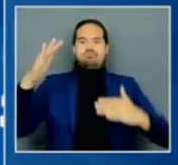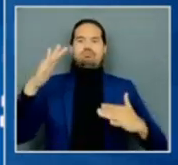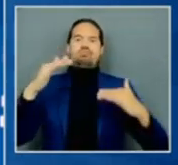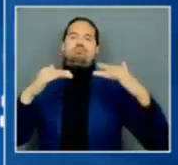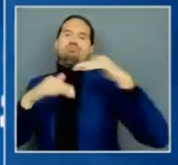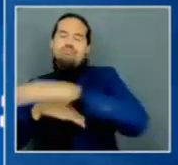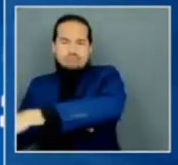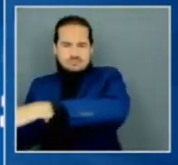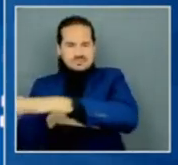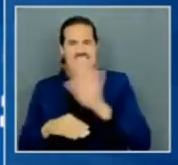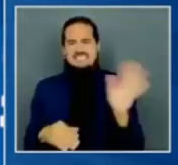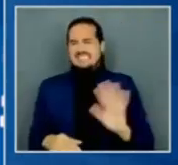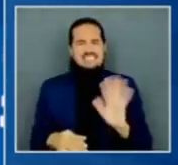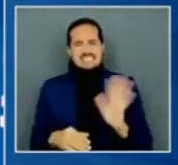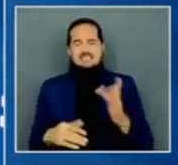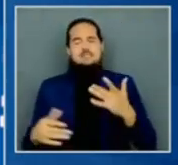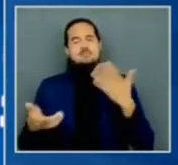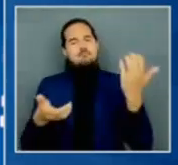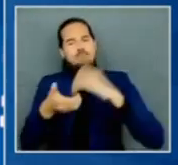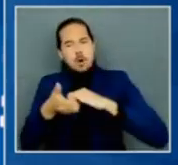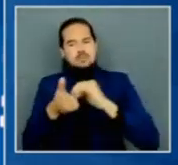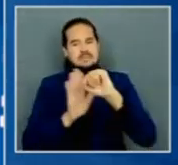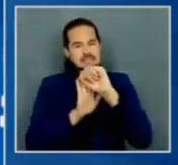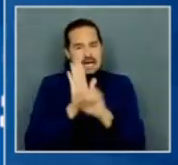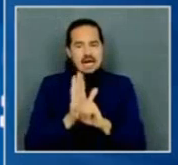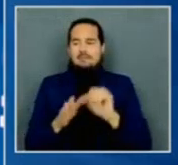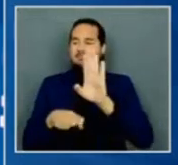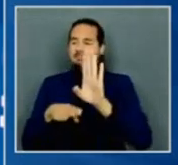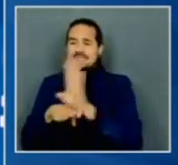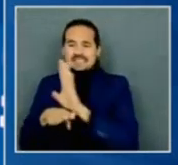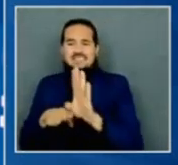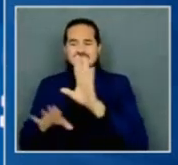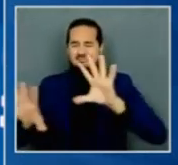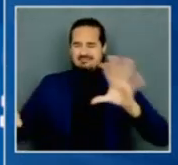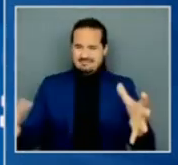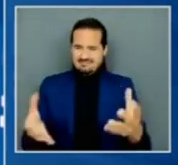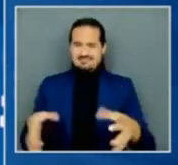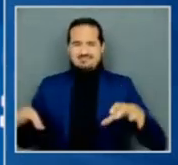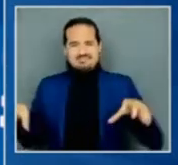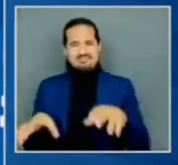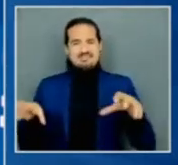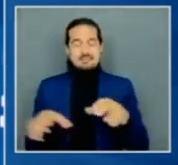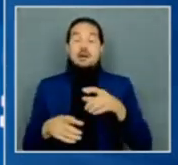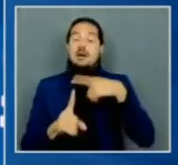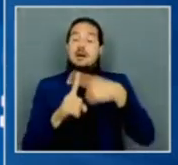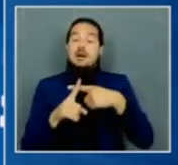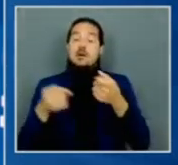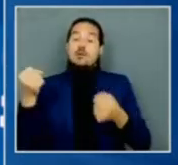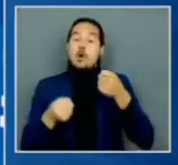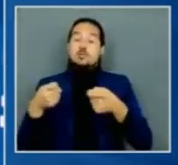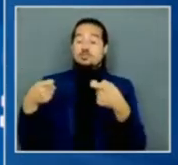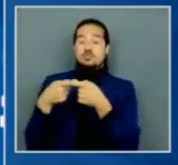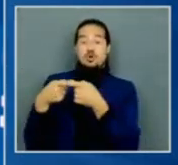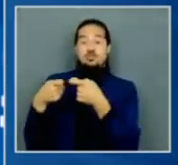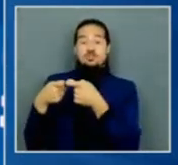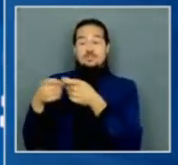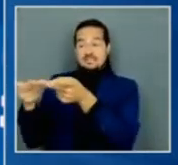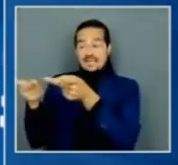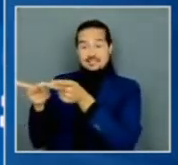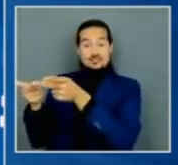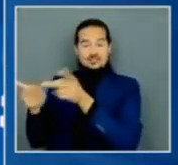Look, working with states, businesses, and labor to install 500,000 charging stations for the next generation of